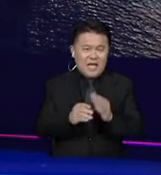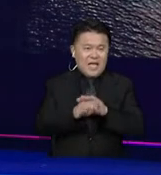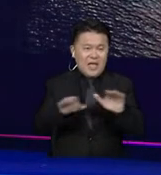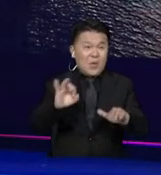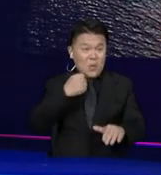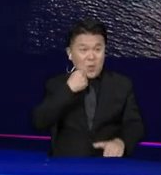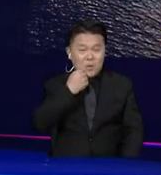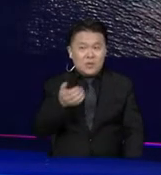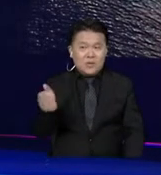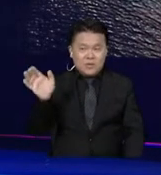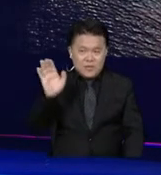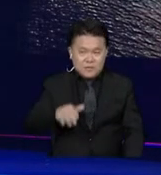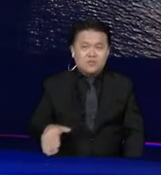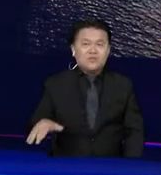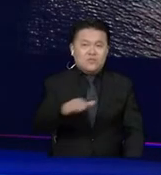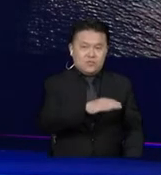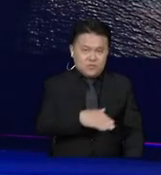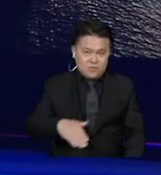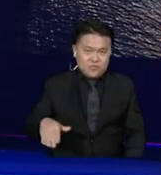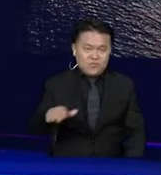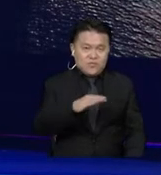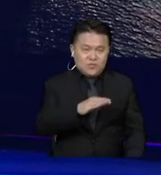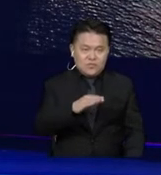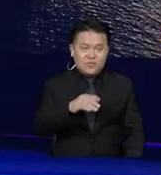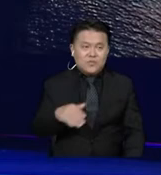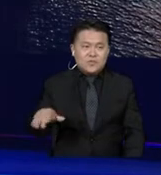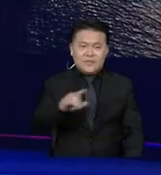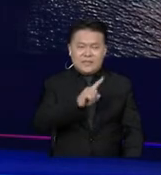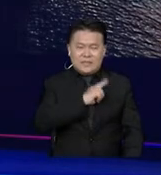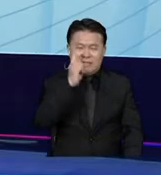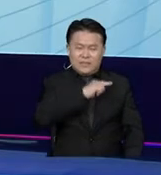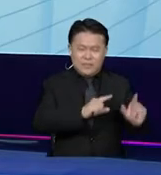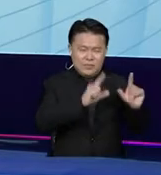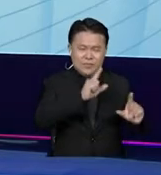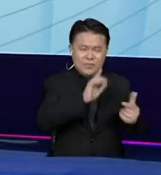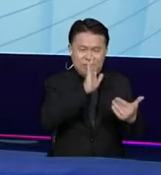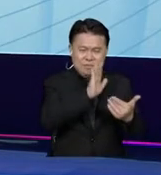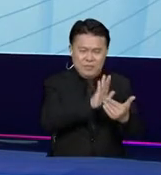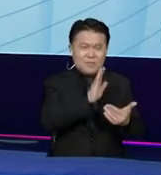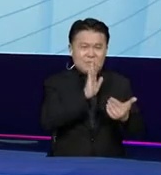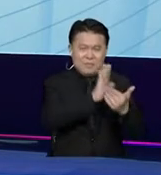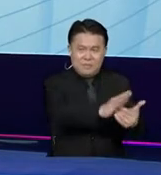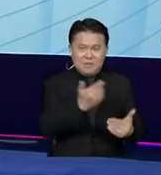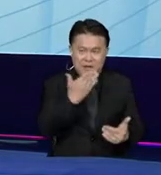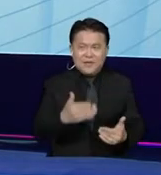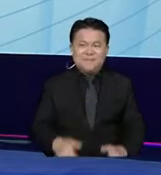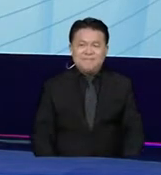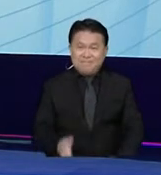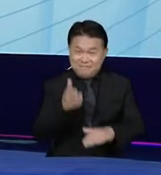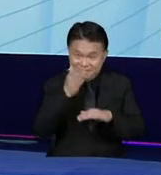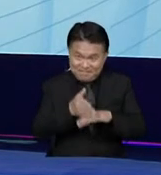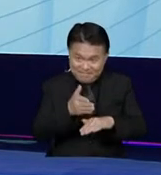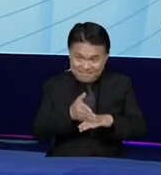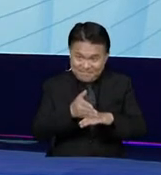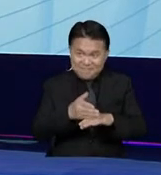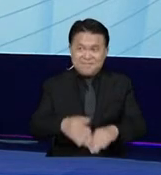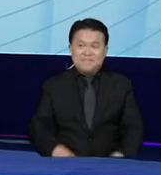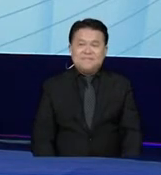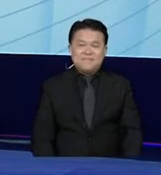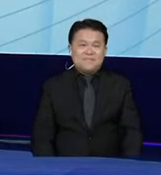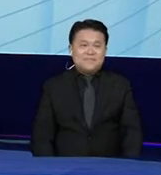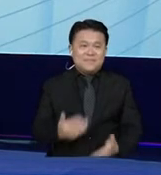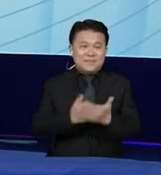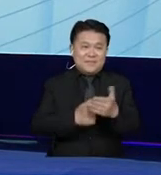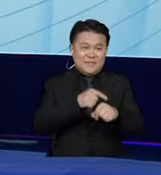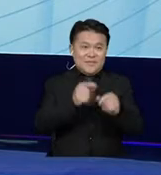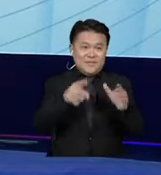will immunize us from the worst part of our nature. Thank you. And I welcome your questions in the